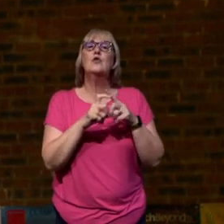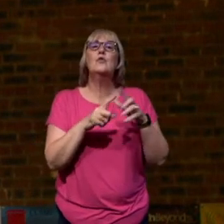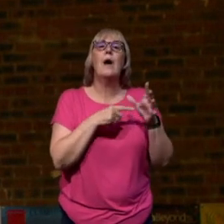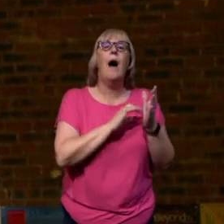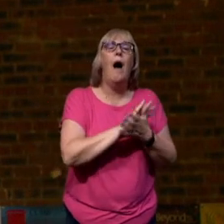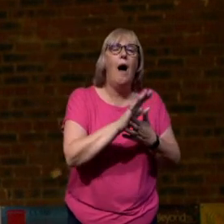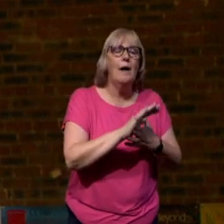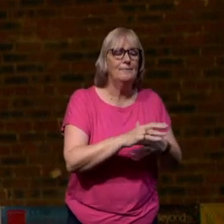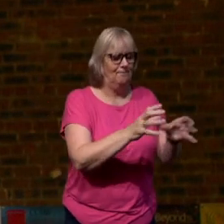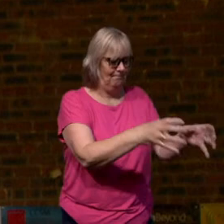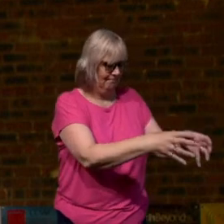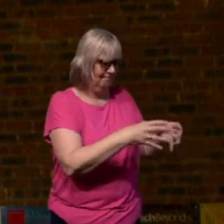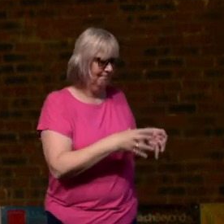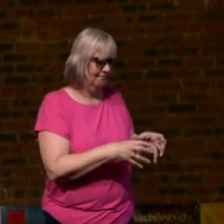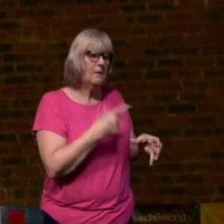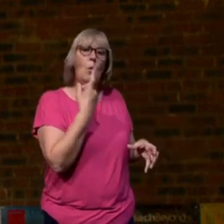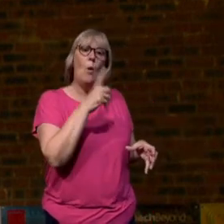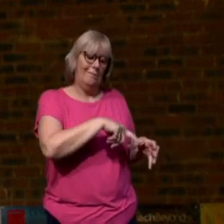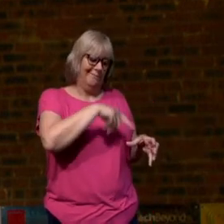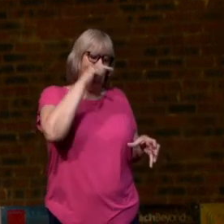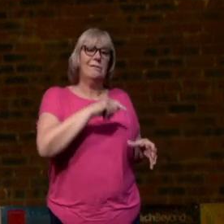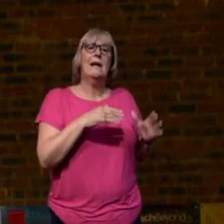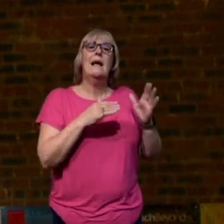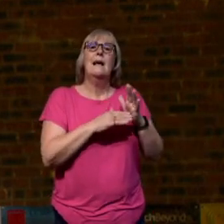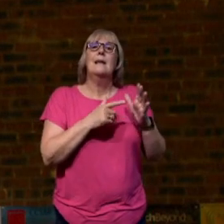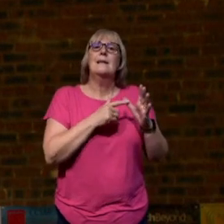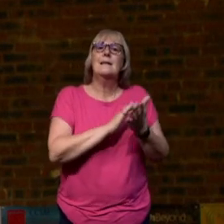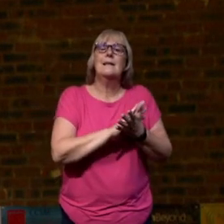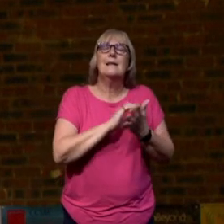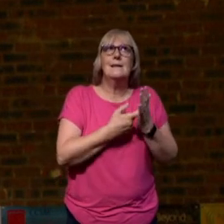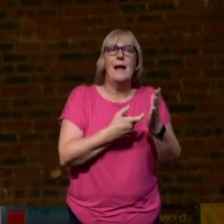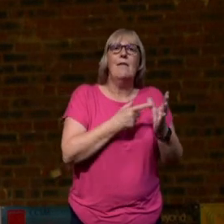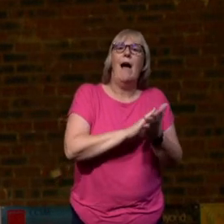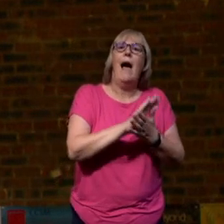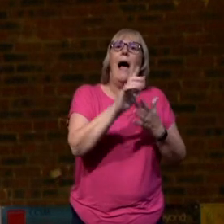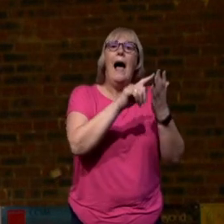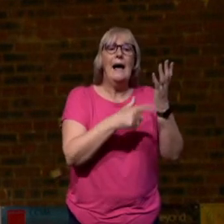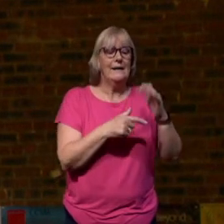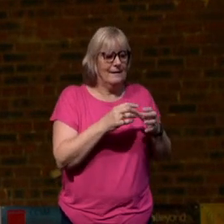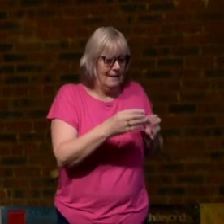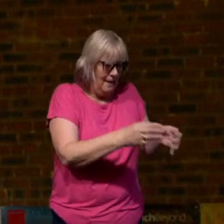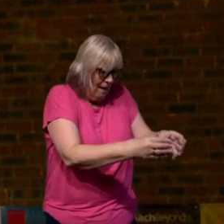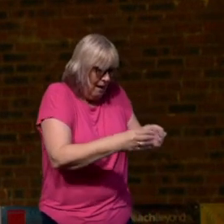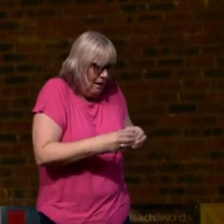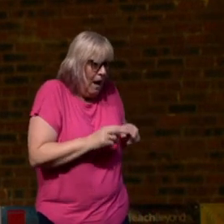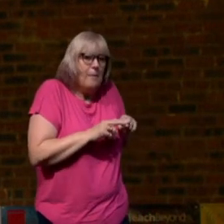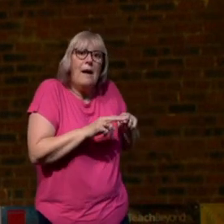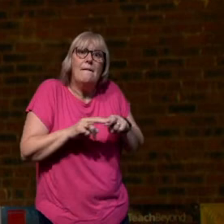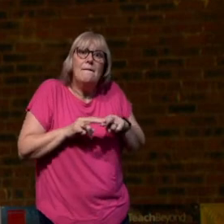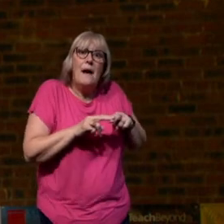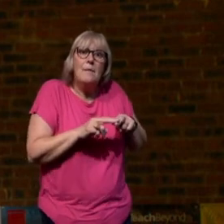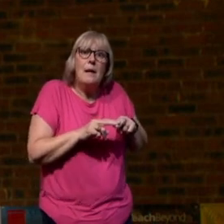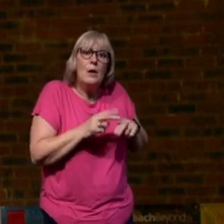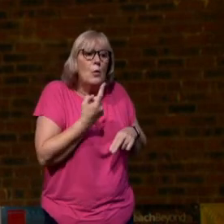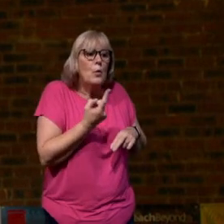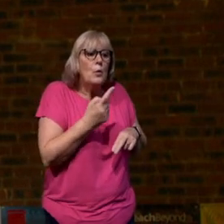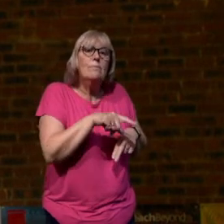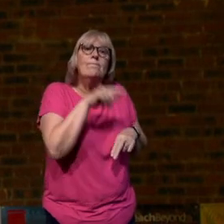forward, and the Zerahites were chosen. He made the clans of the Zerahites come forward by families, and Zimri was